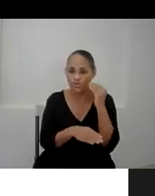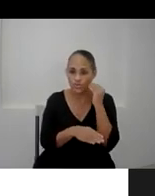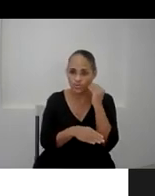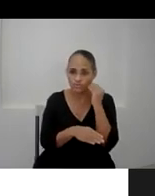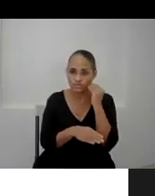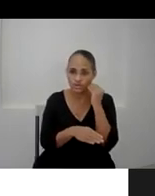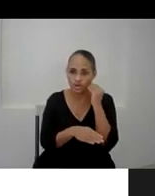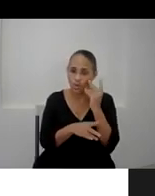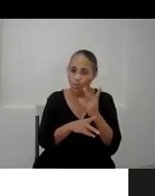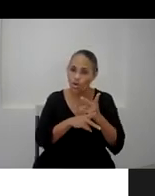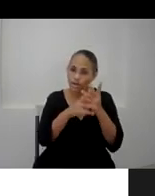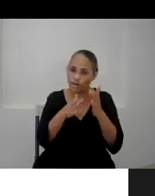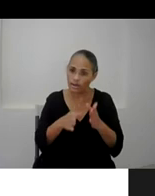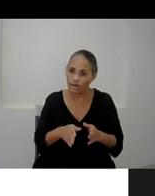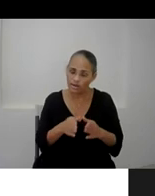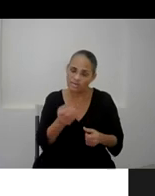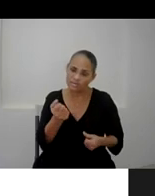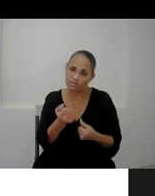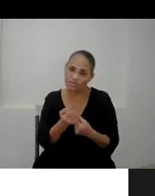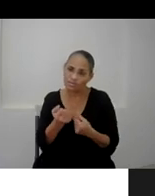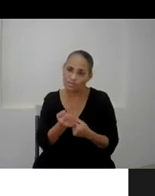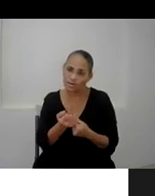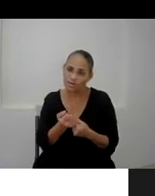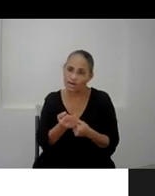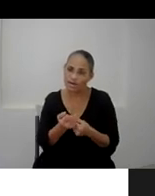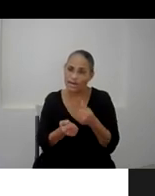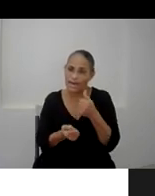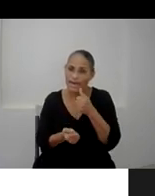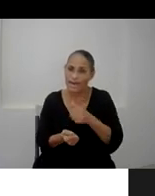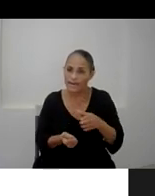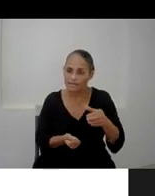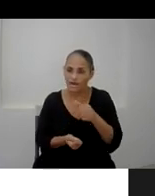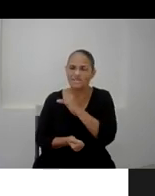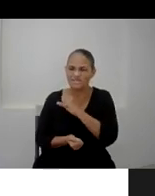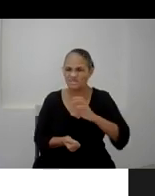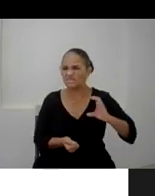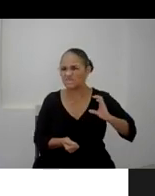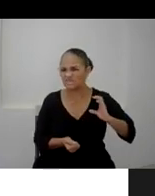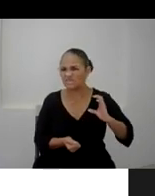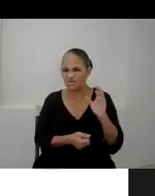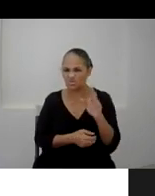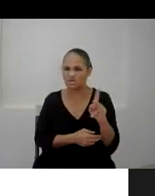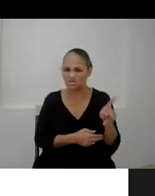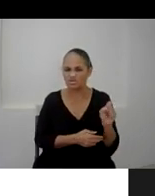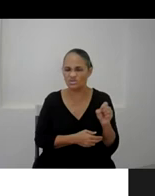carers are supported by an elderly person. Not so much applying to somebody with an intellectual disability, but